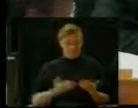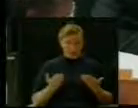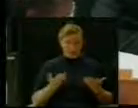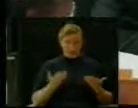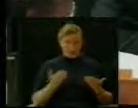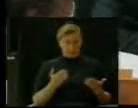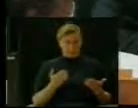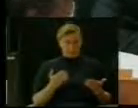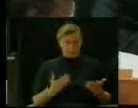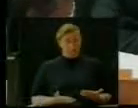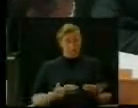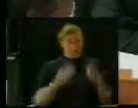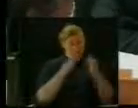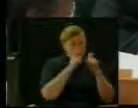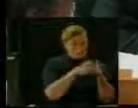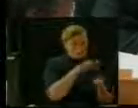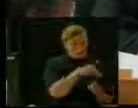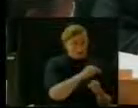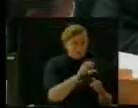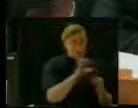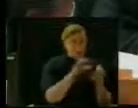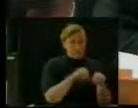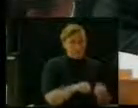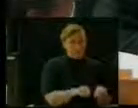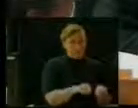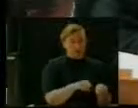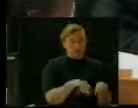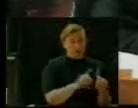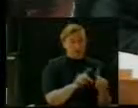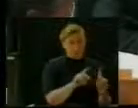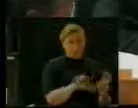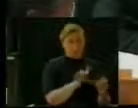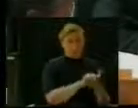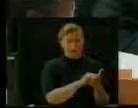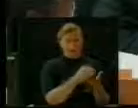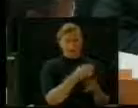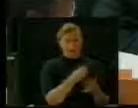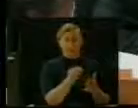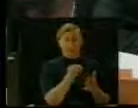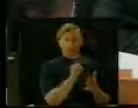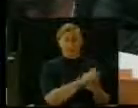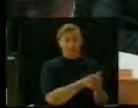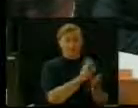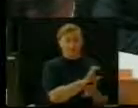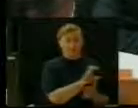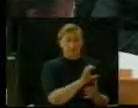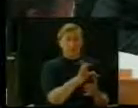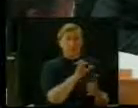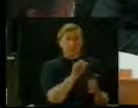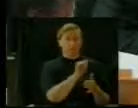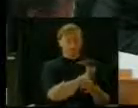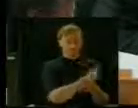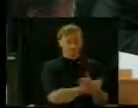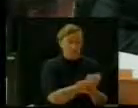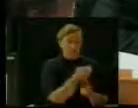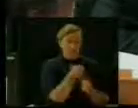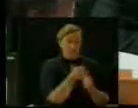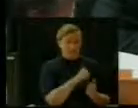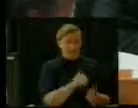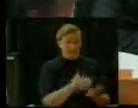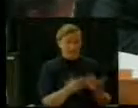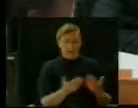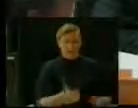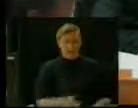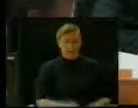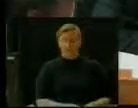this matter is brought before this body, is to give them the opportunity to do that. And basically the jurisdiction, the power, the